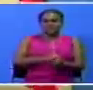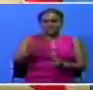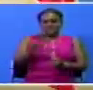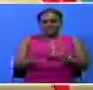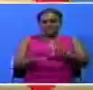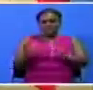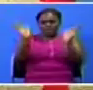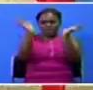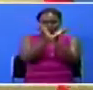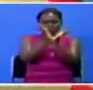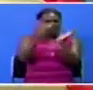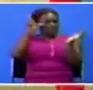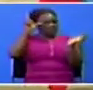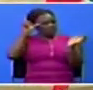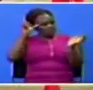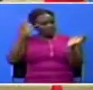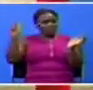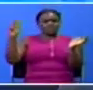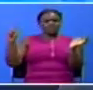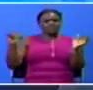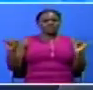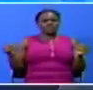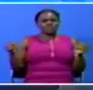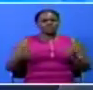Stadium. Lynn Washira, KTN News.